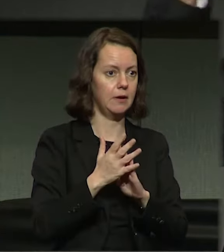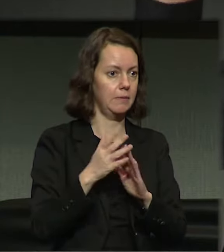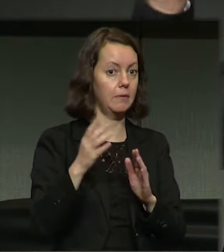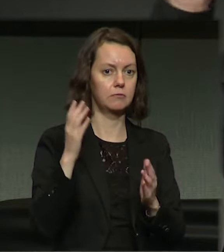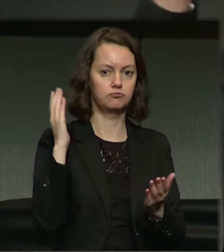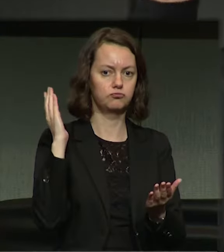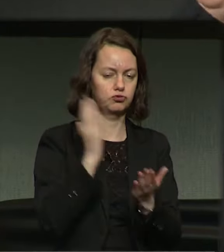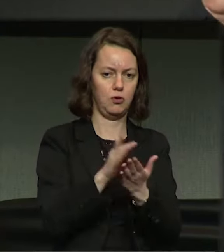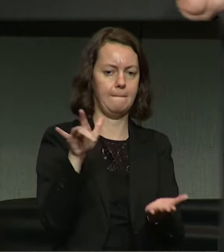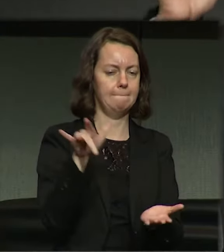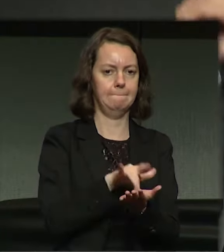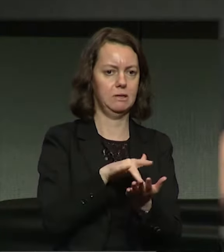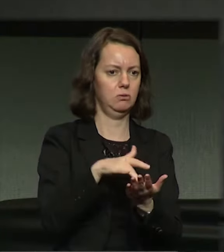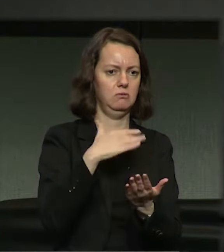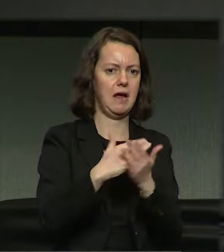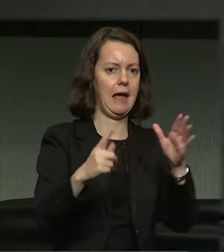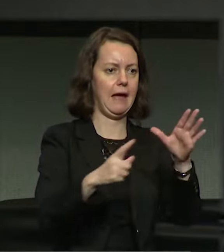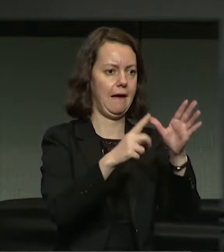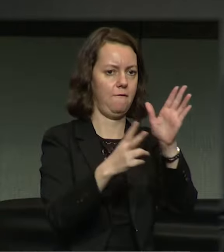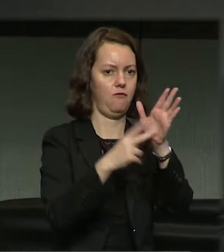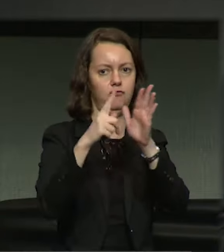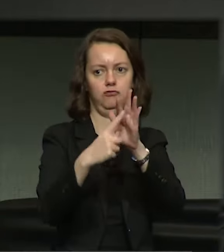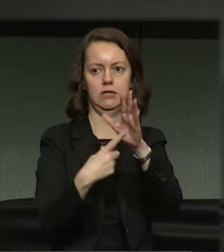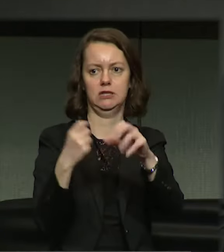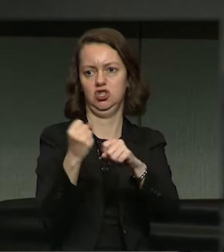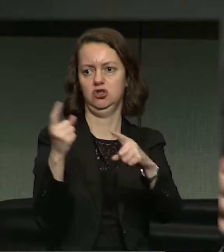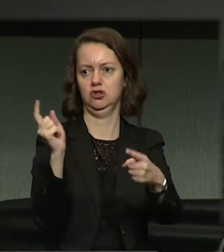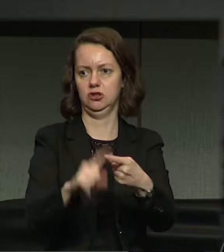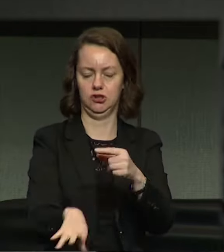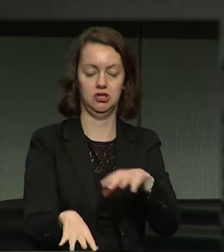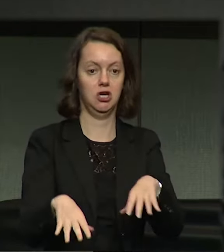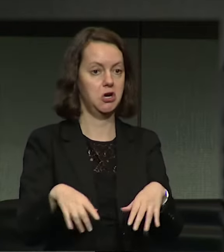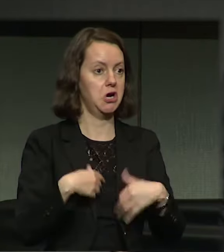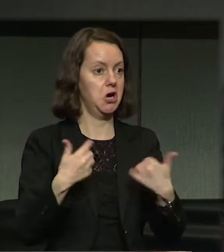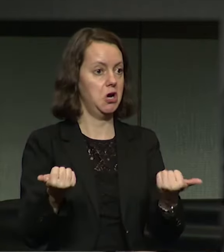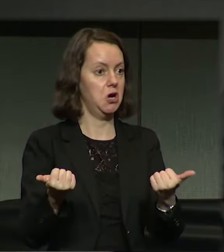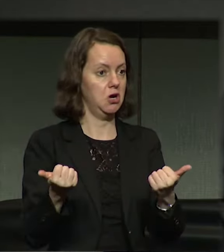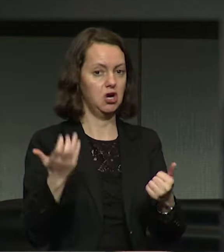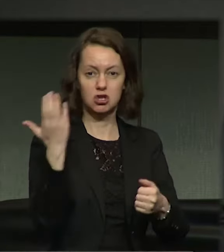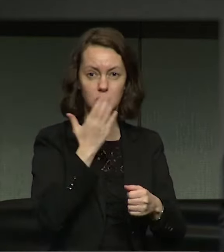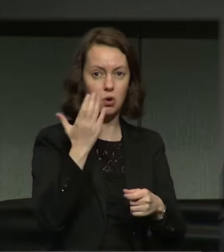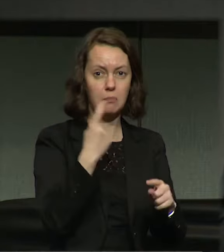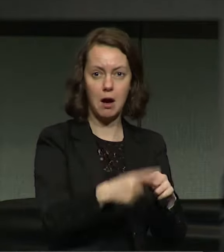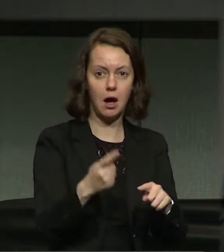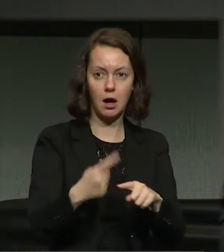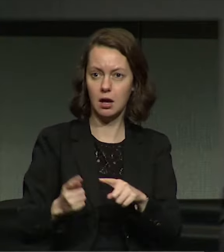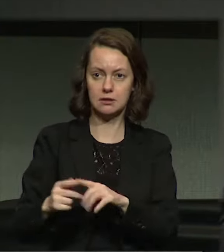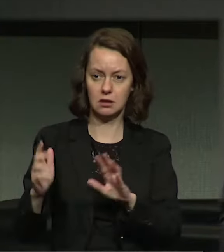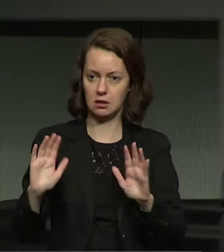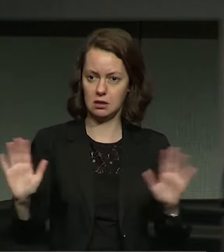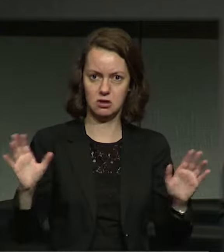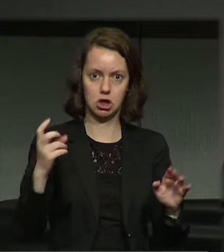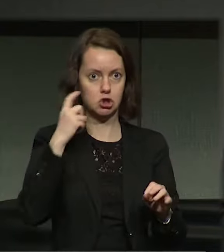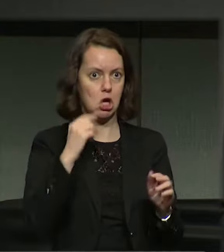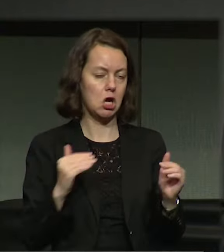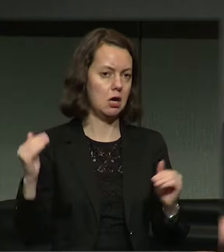smack bang in the middle, was average. And because I thought that's all you had to do at school, was just pass your tests and that was it.